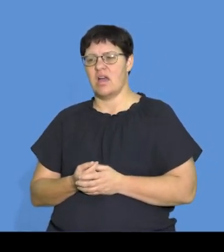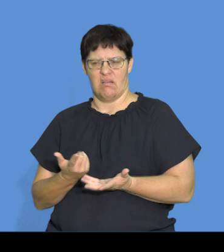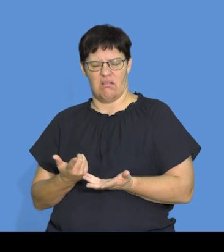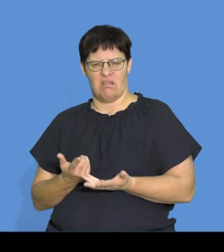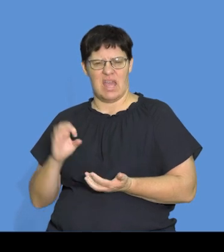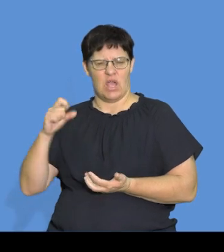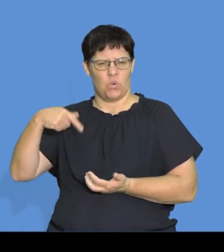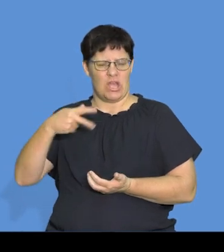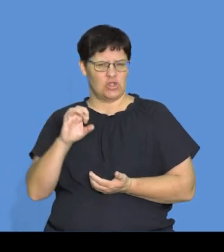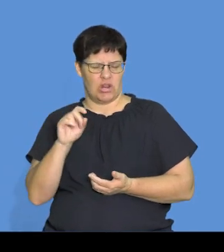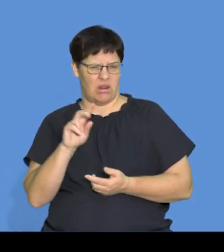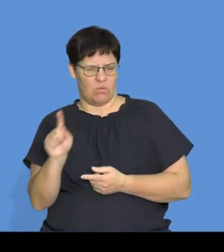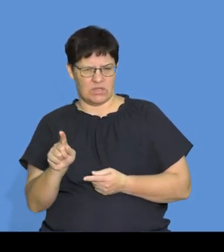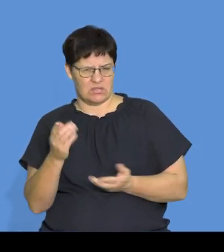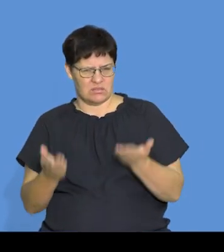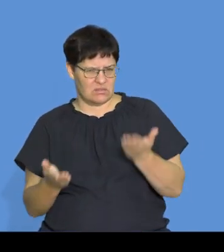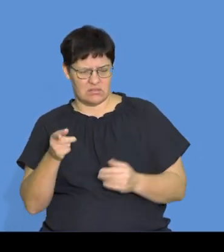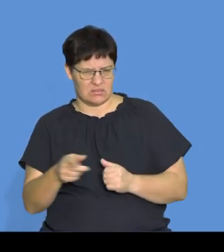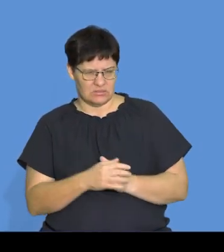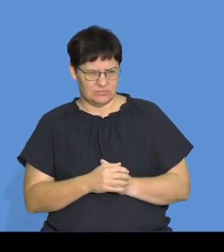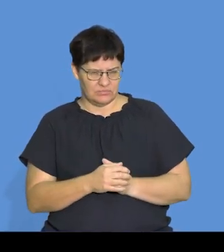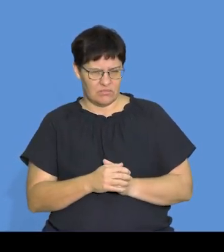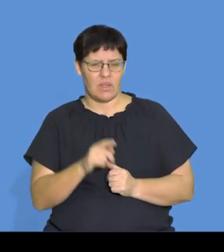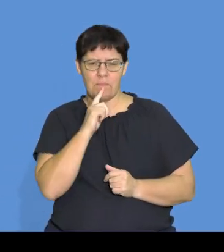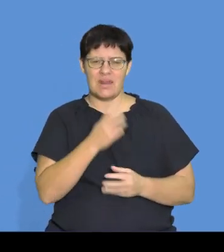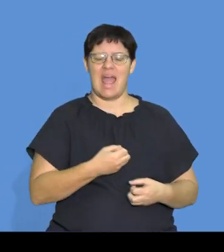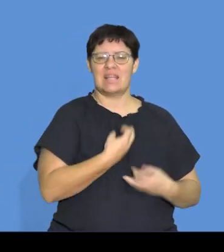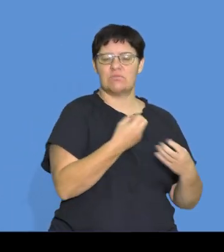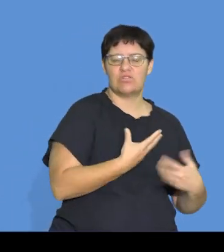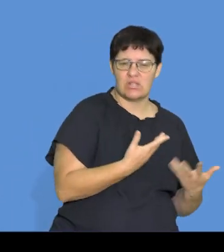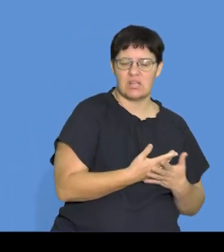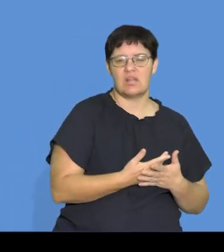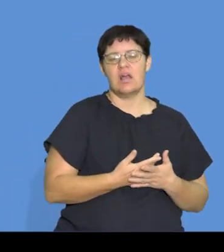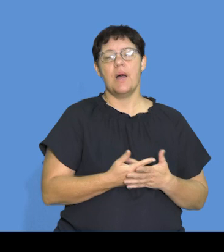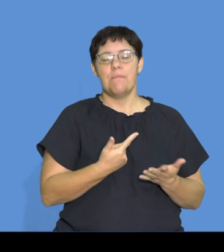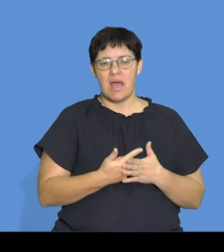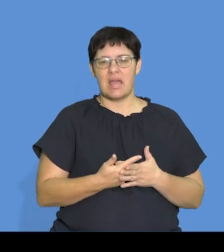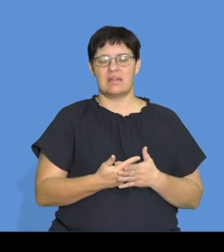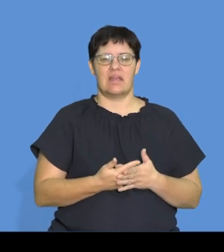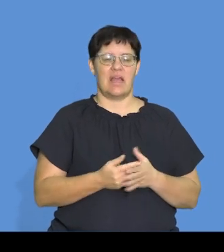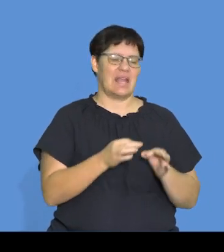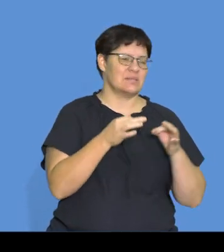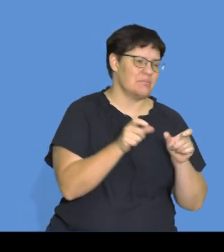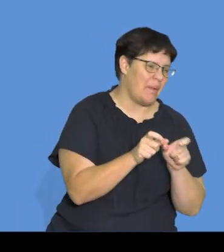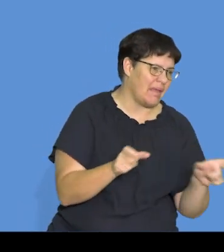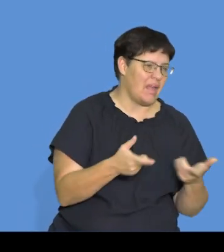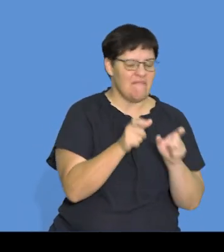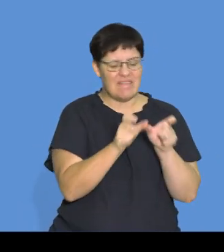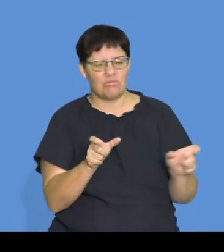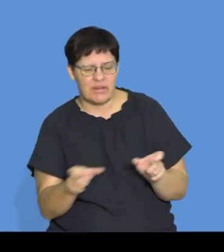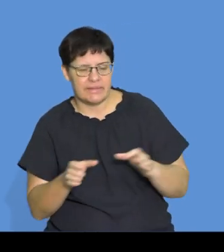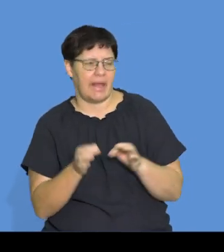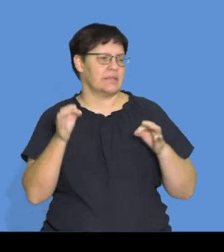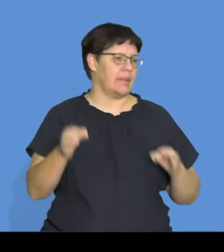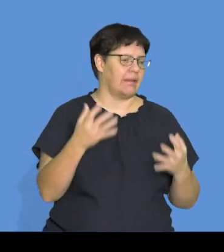talking about a whole lot of things that have to do with an expression, expanding, factorizing, and all of those other things.